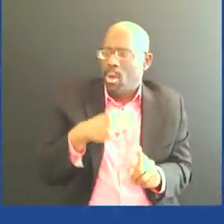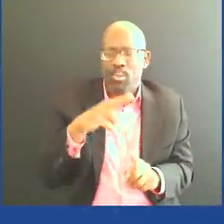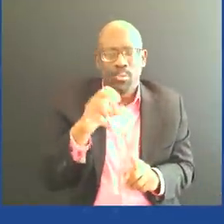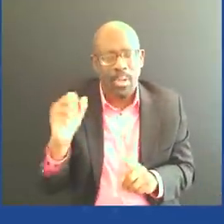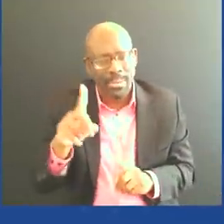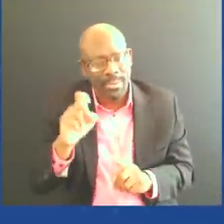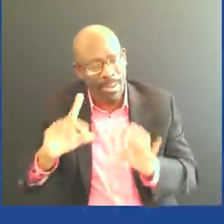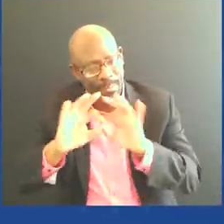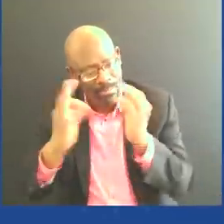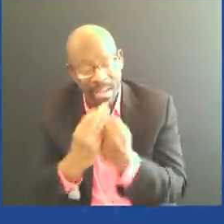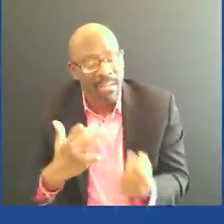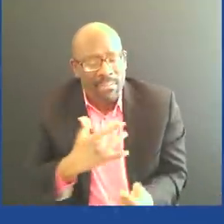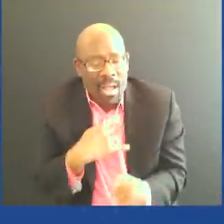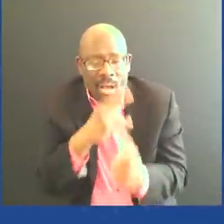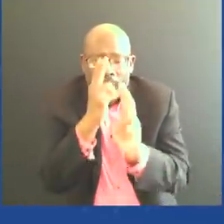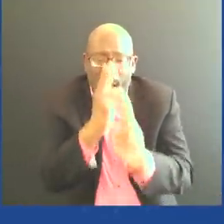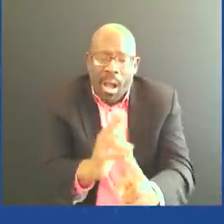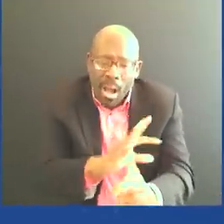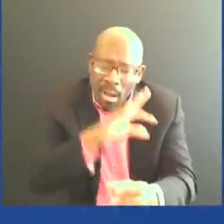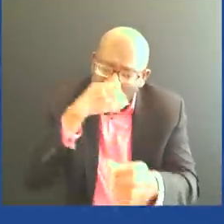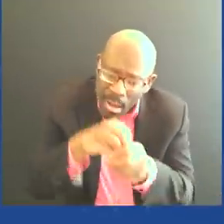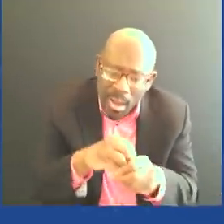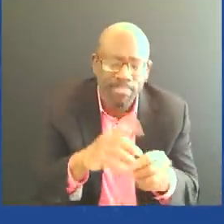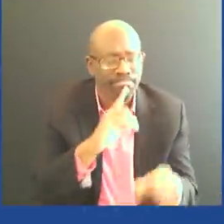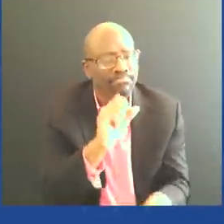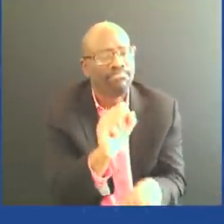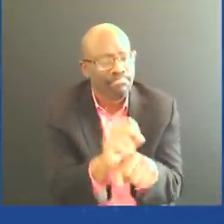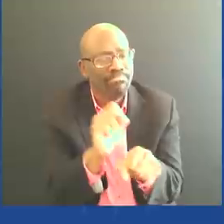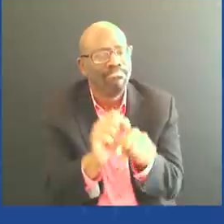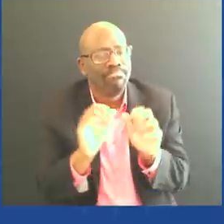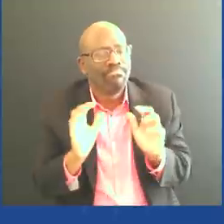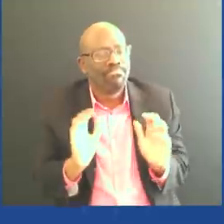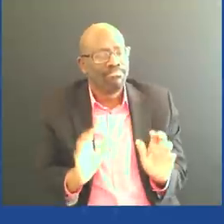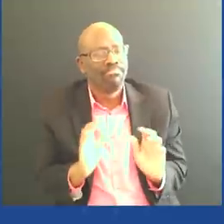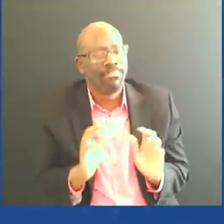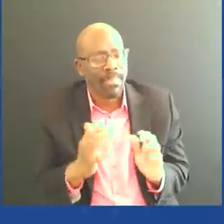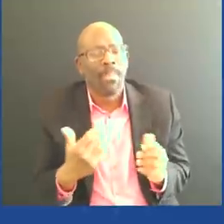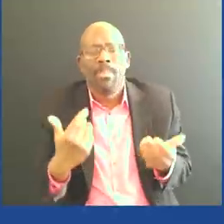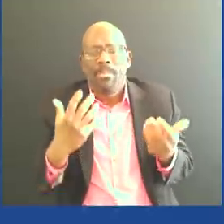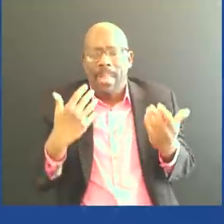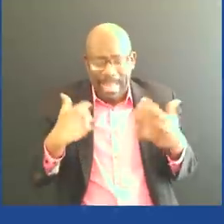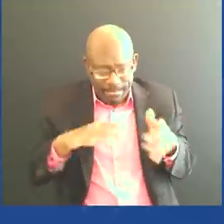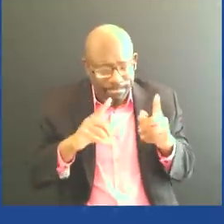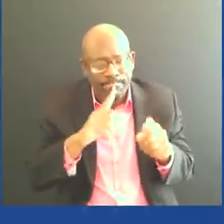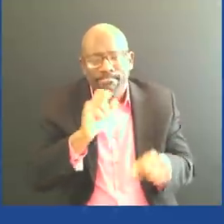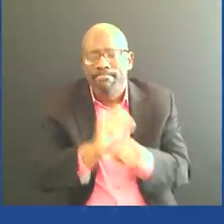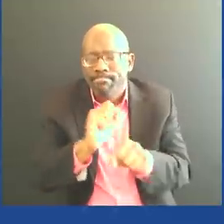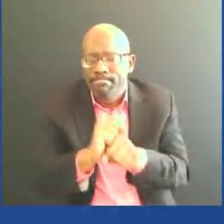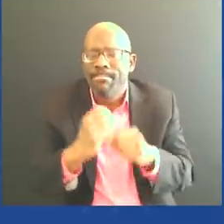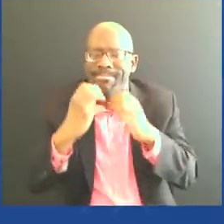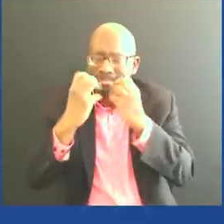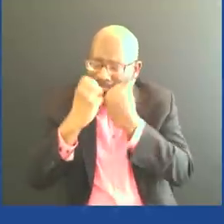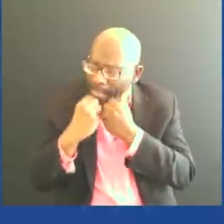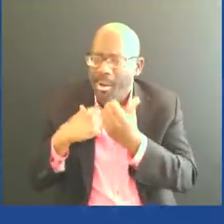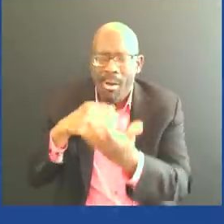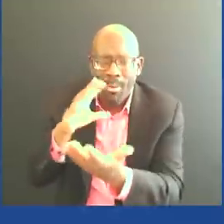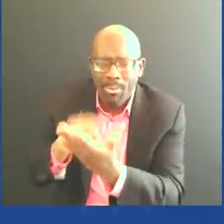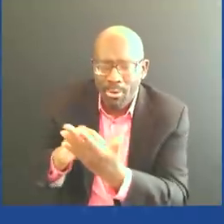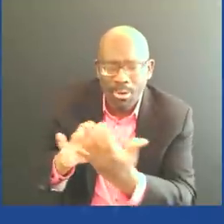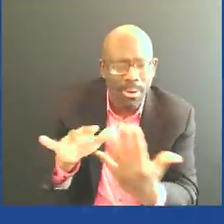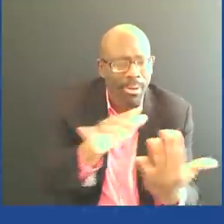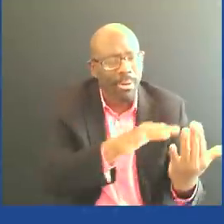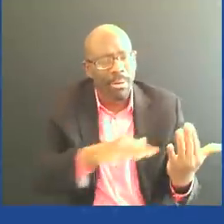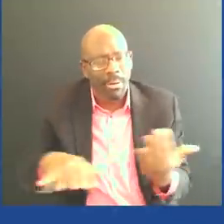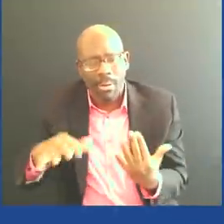seriously. I have cherished getting to know this community, from bowling with you at Newport News